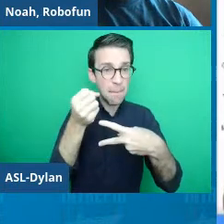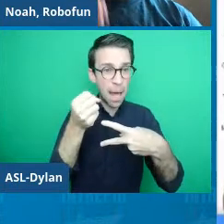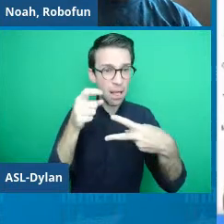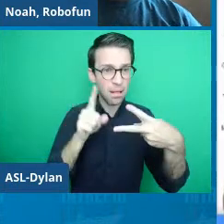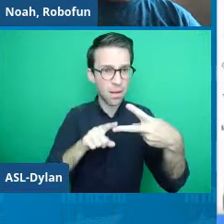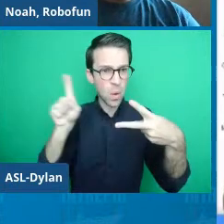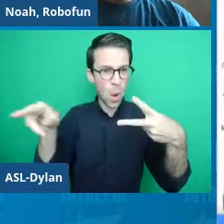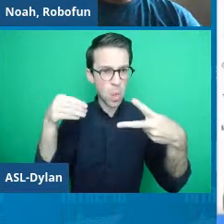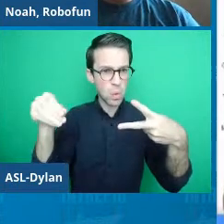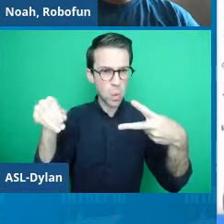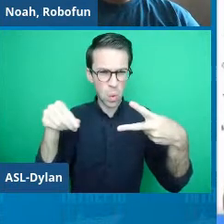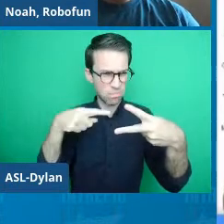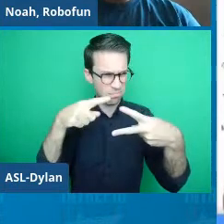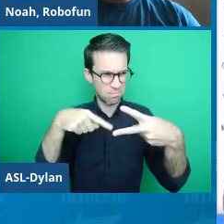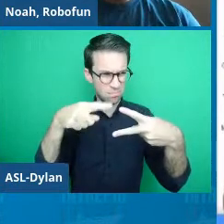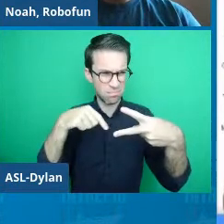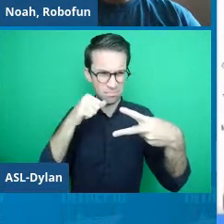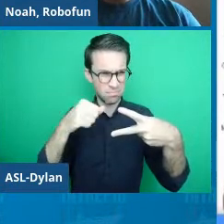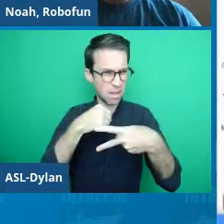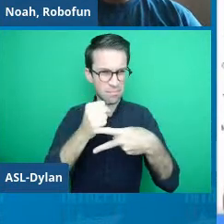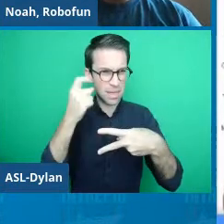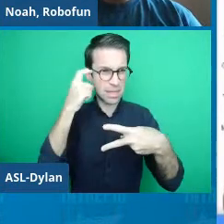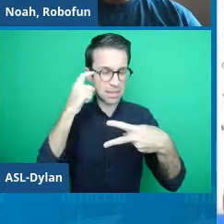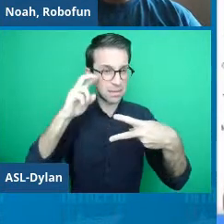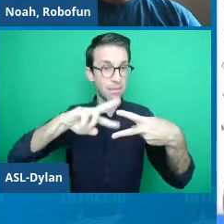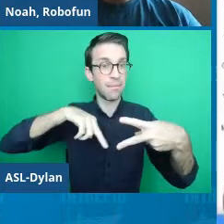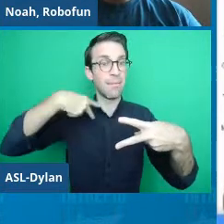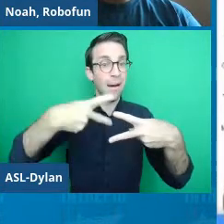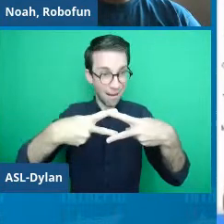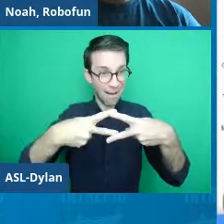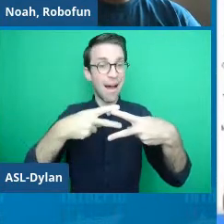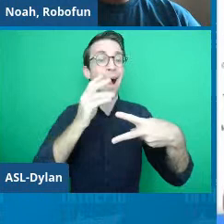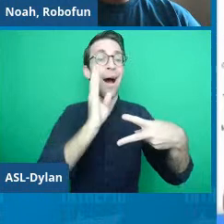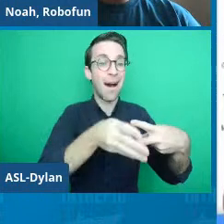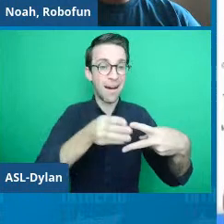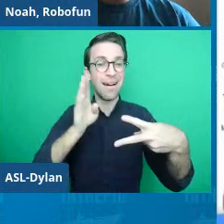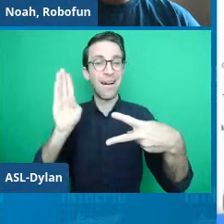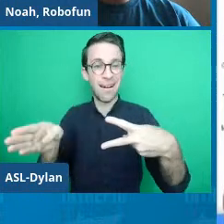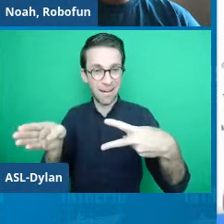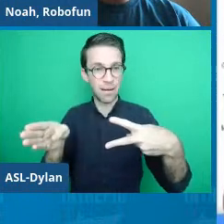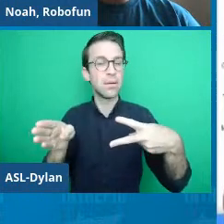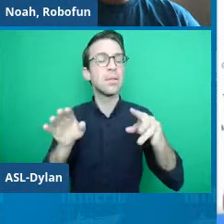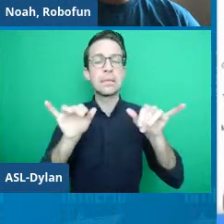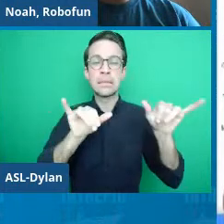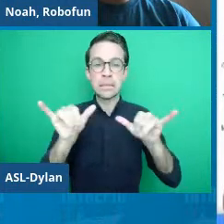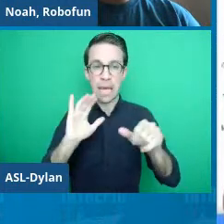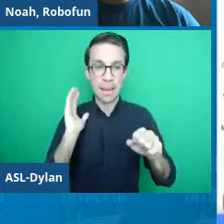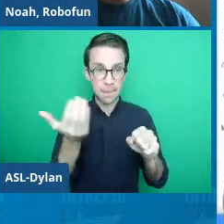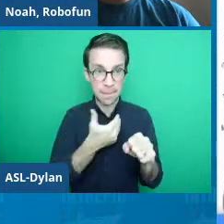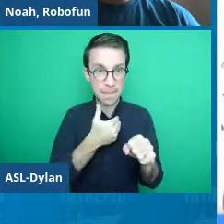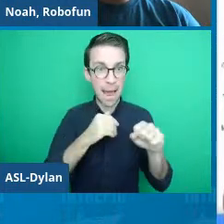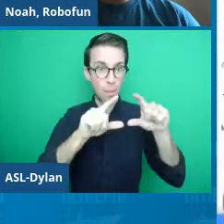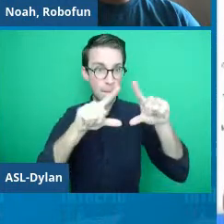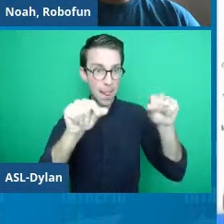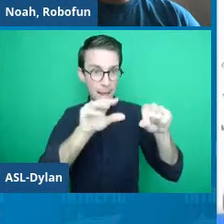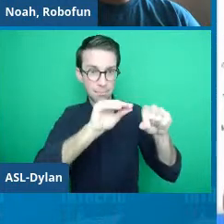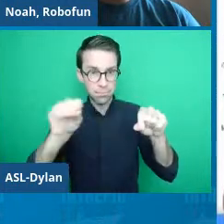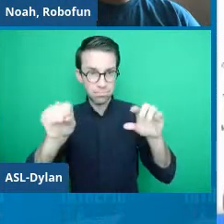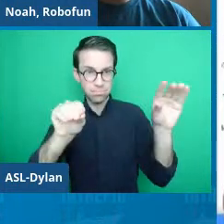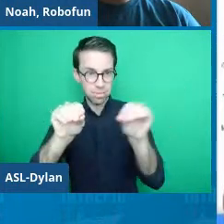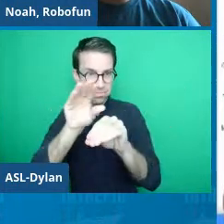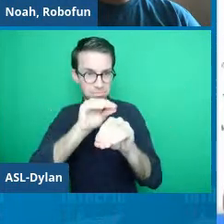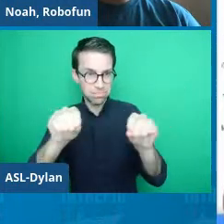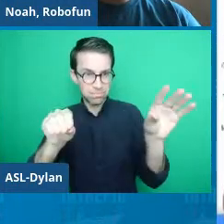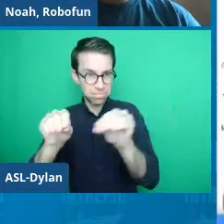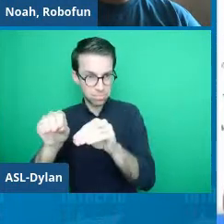sense, right? So in the same way, our blocks, our code has to be put in a particular order to make things happen in our game.